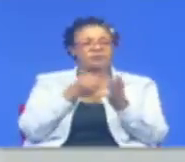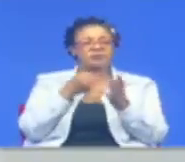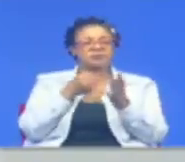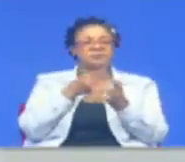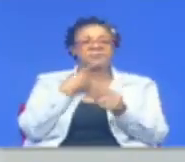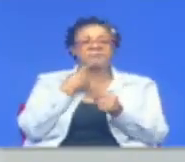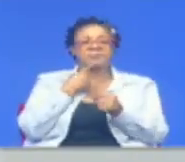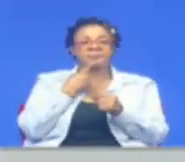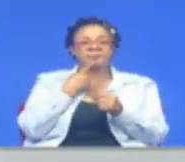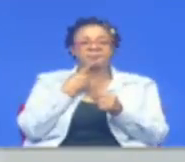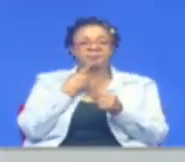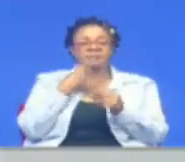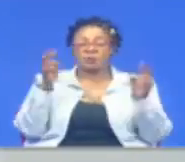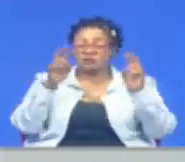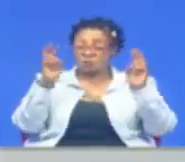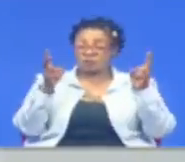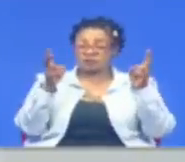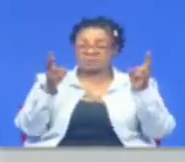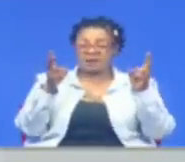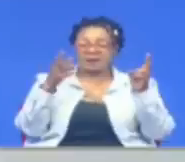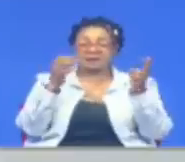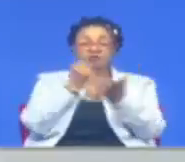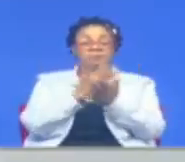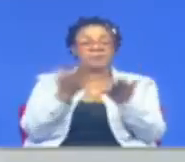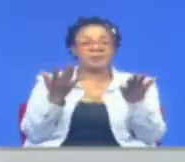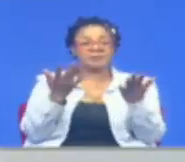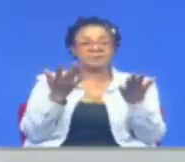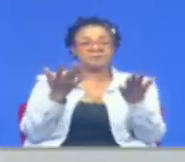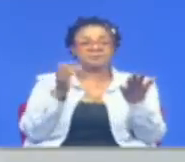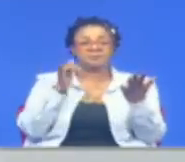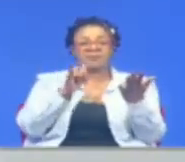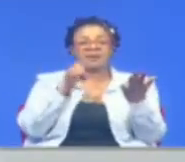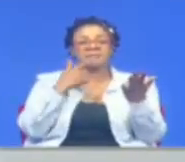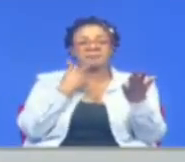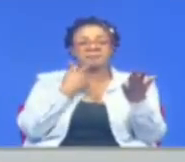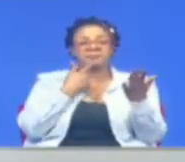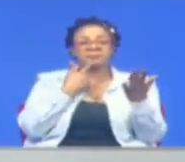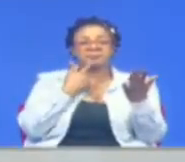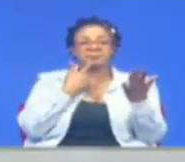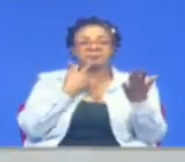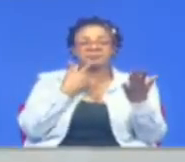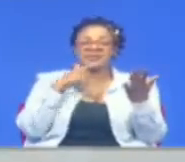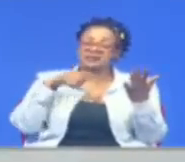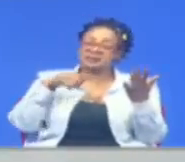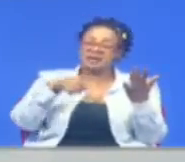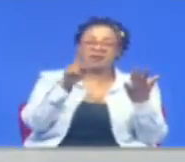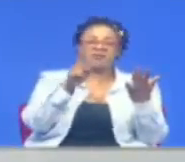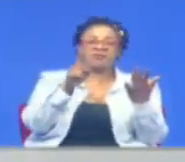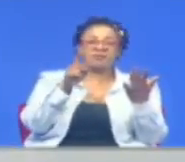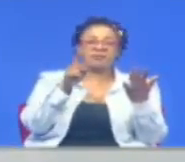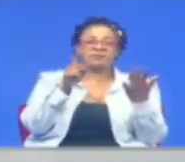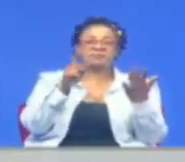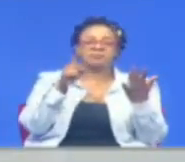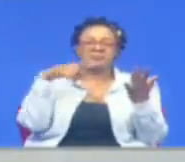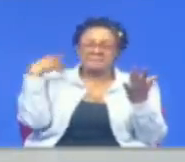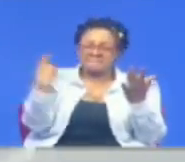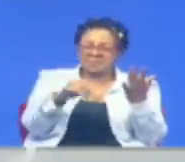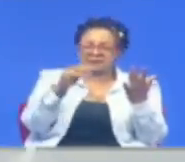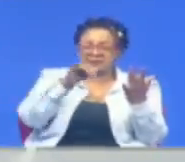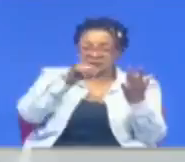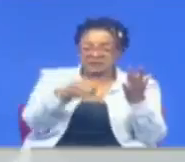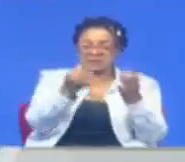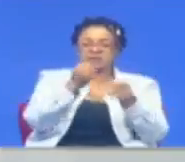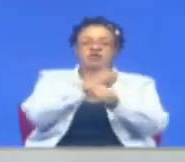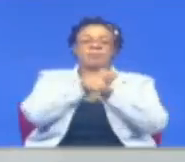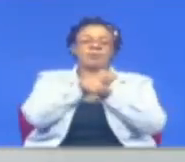and he was quoted by the Daily Monitor, that he is, and in fact, they're beating the journalist to protect